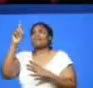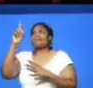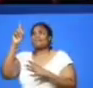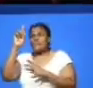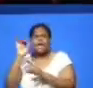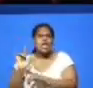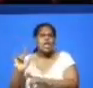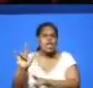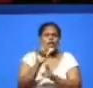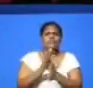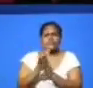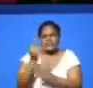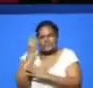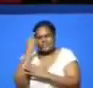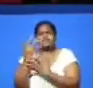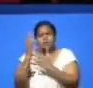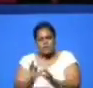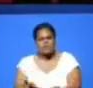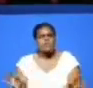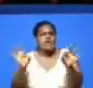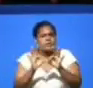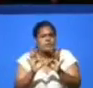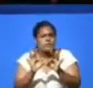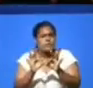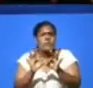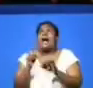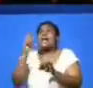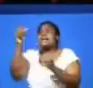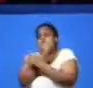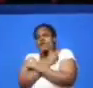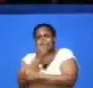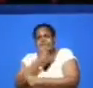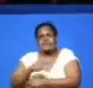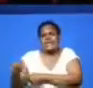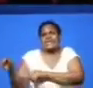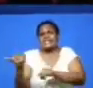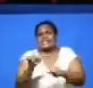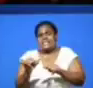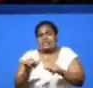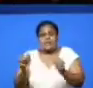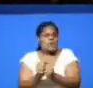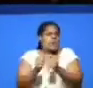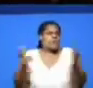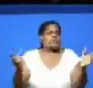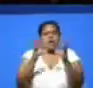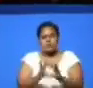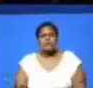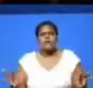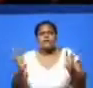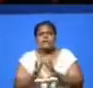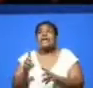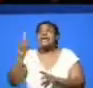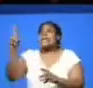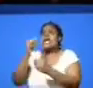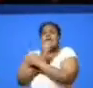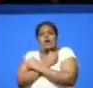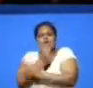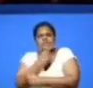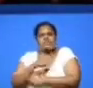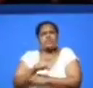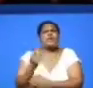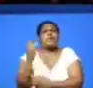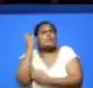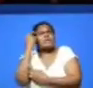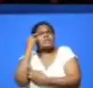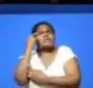when you think you are worthwhile. I love you when you know you are worthless. I love you when you think